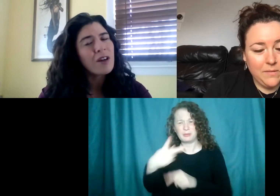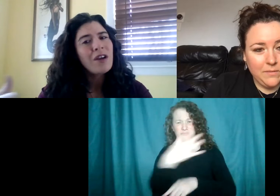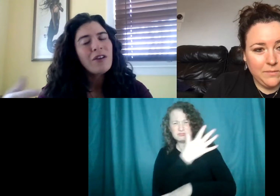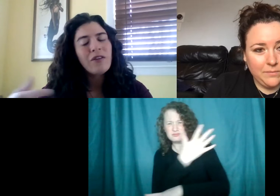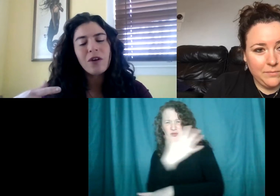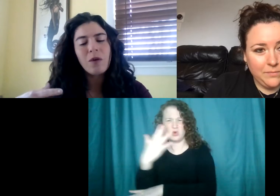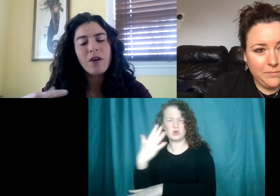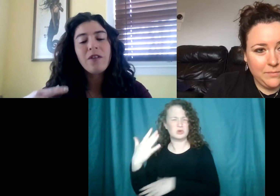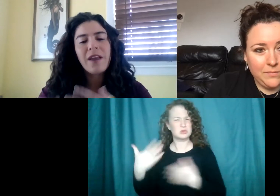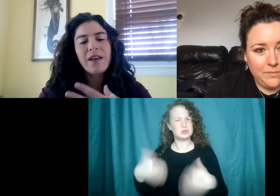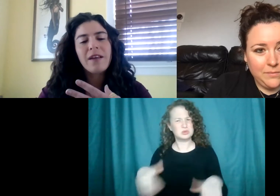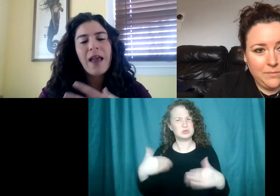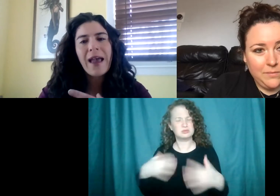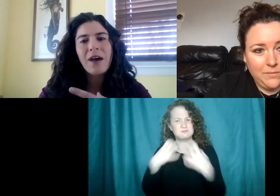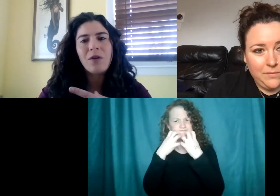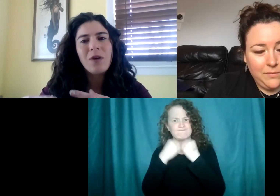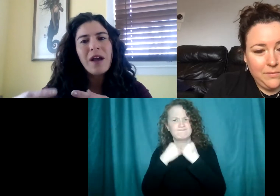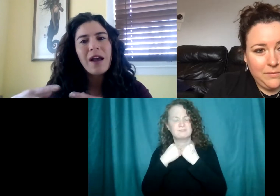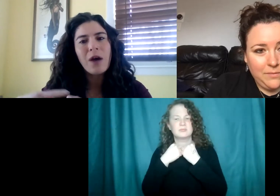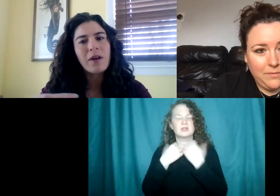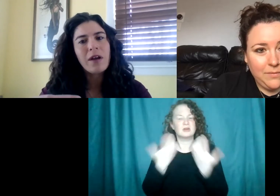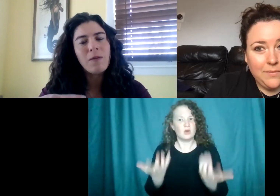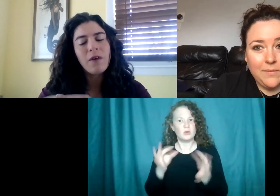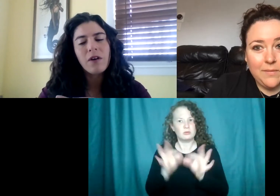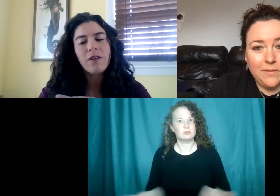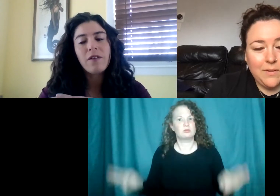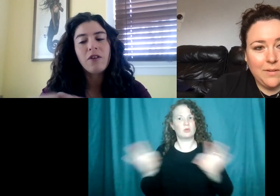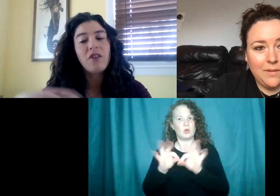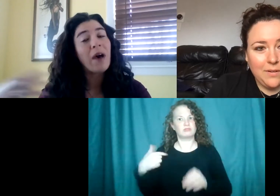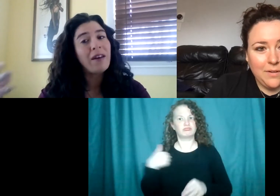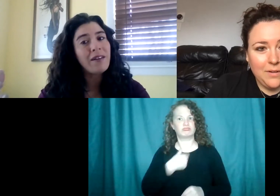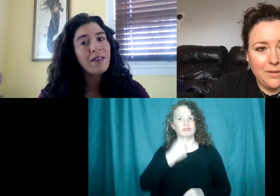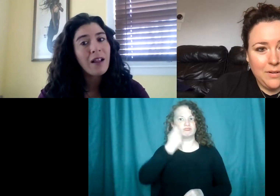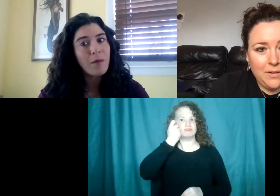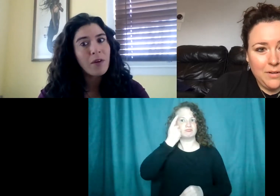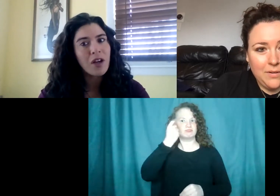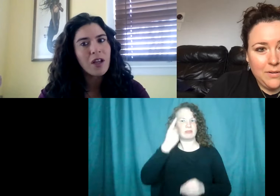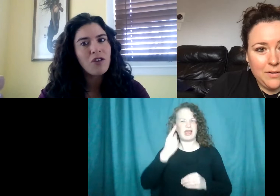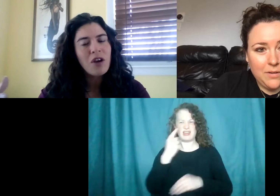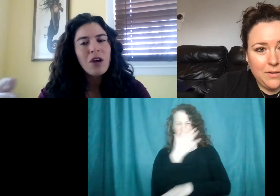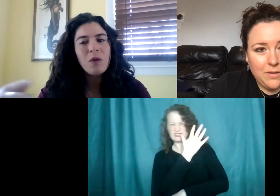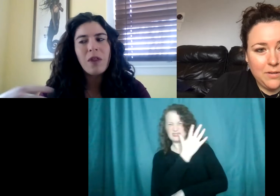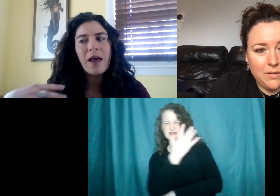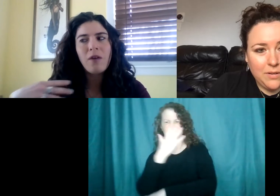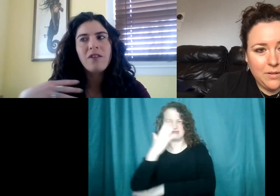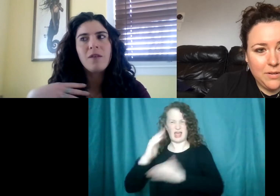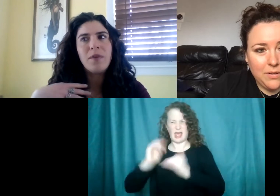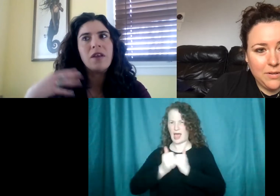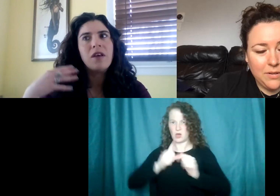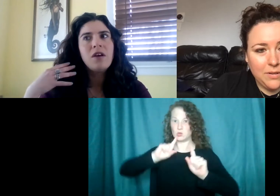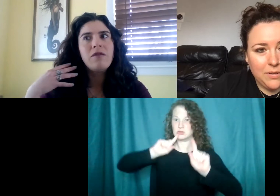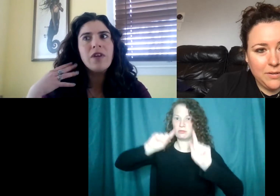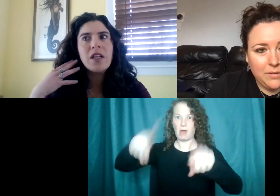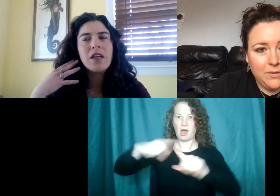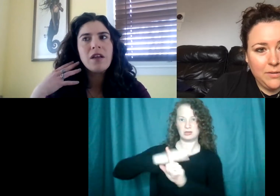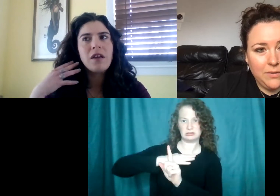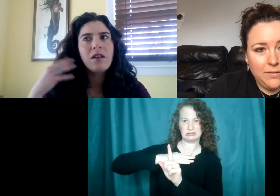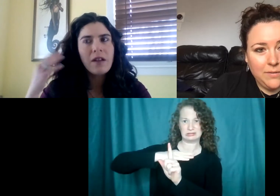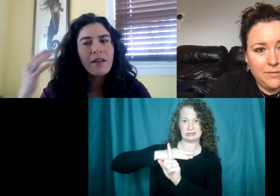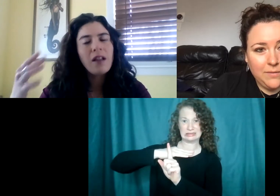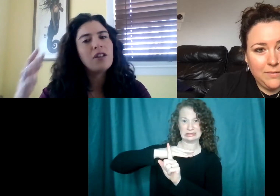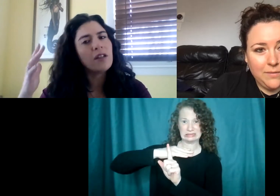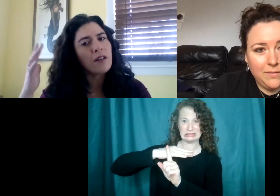world. So understanding how our kelp forests are responding to the climate change will allow us to be